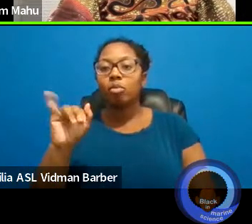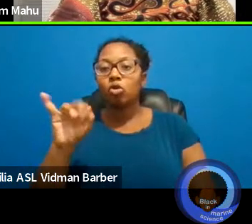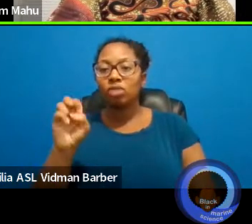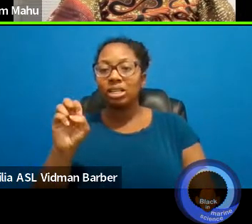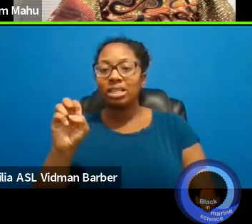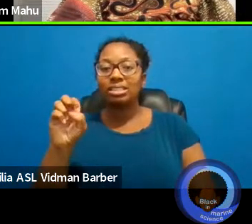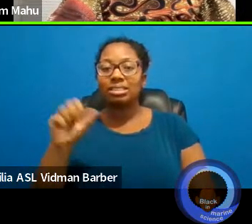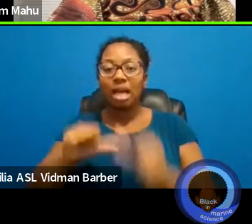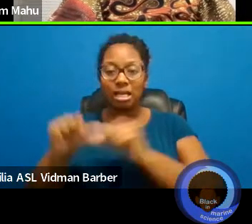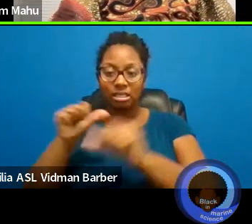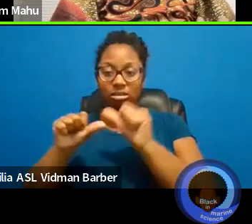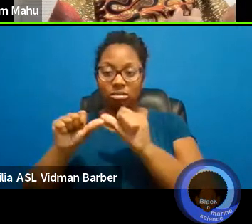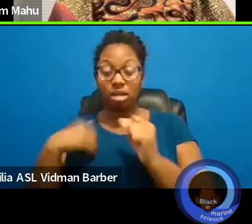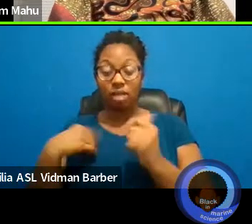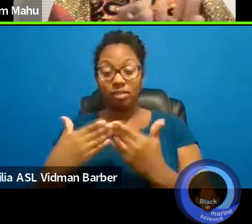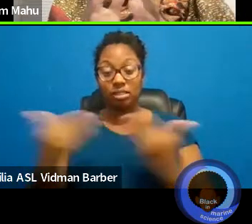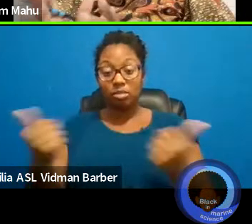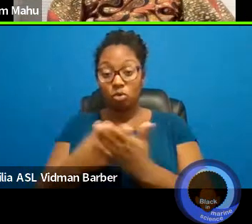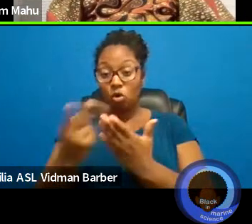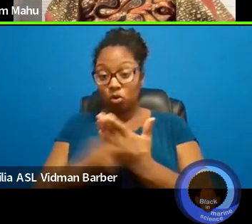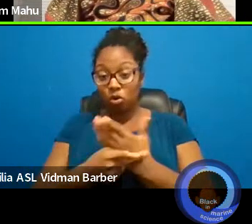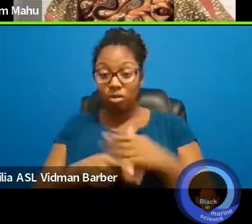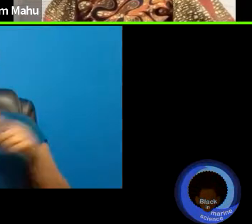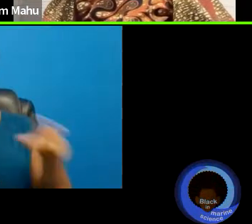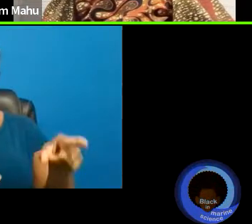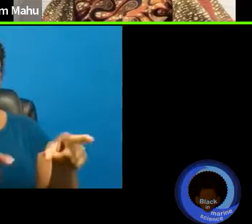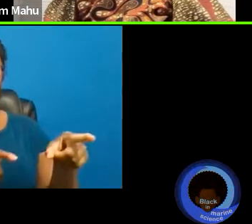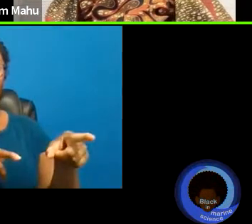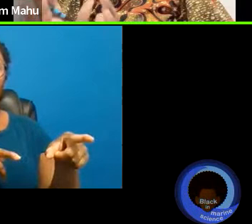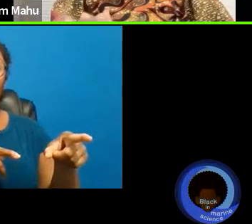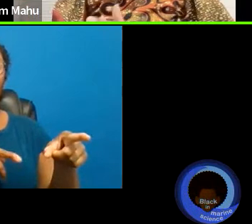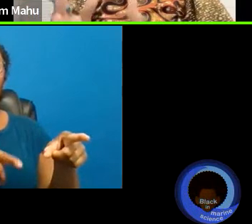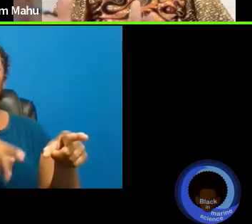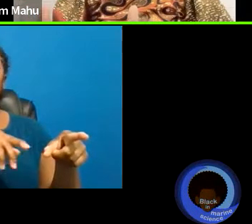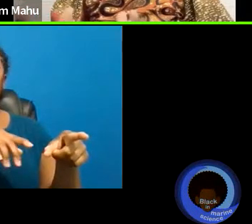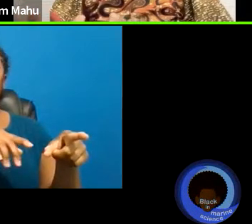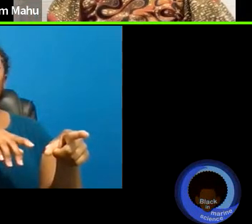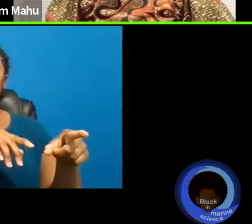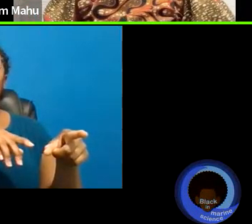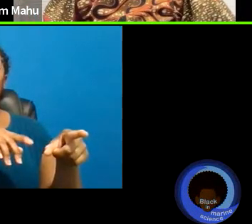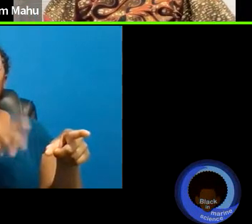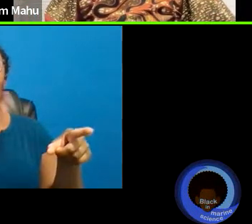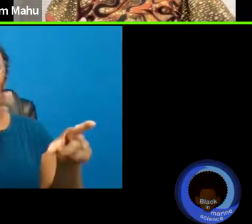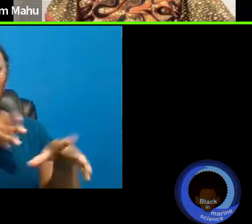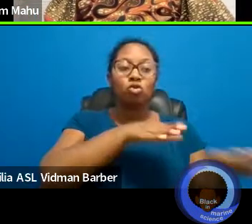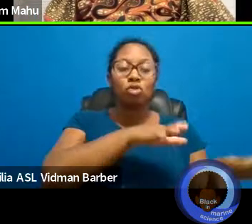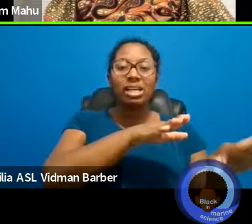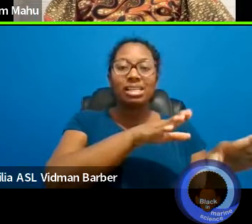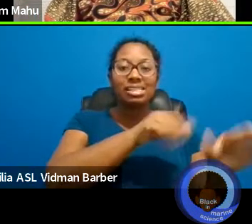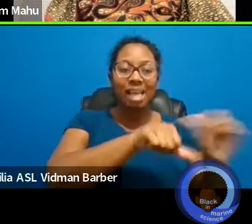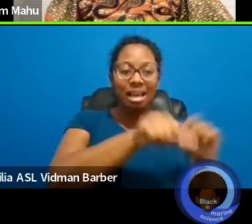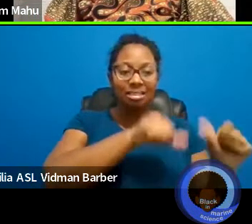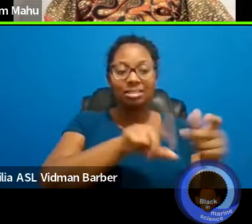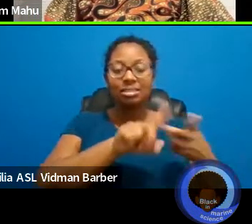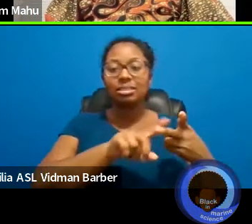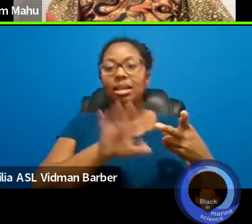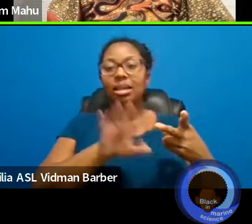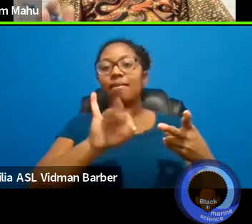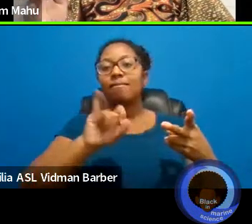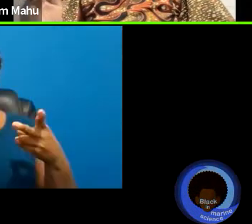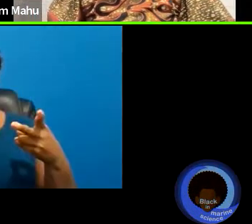BSc program in marine science. We have a BSc program in fishery science, and then we also have combined